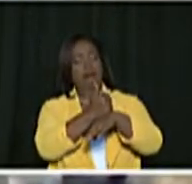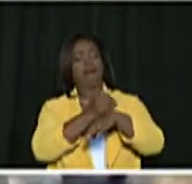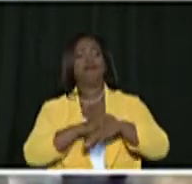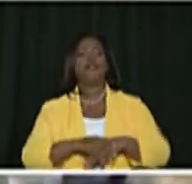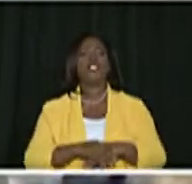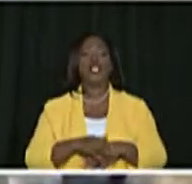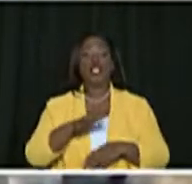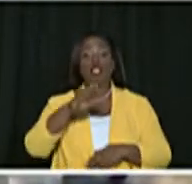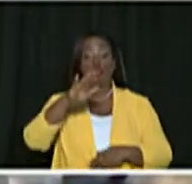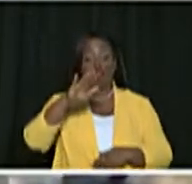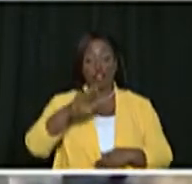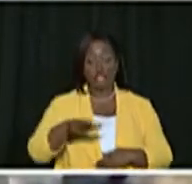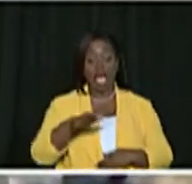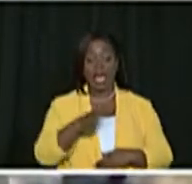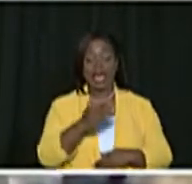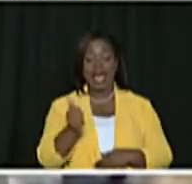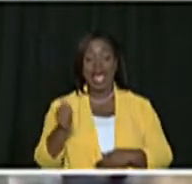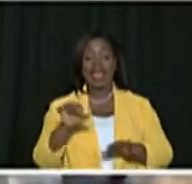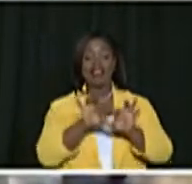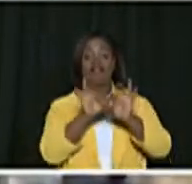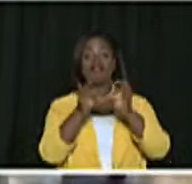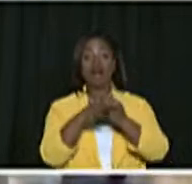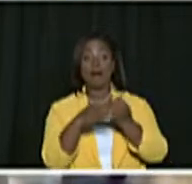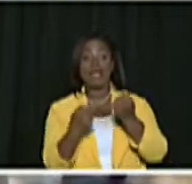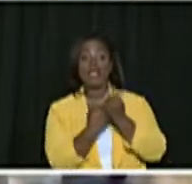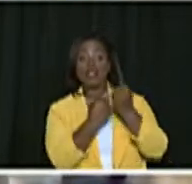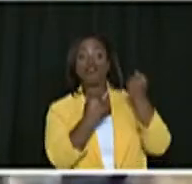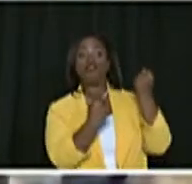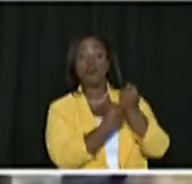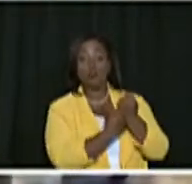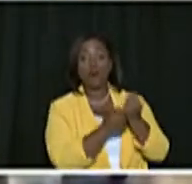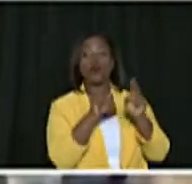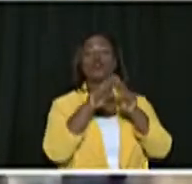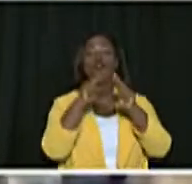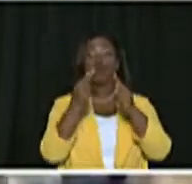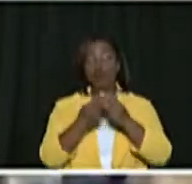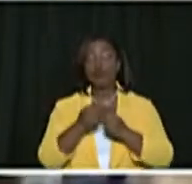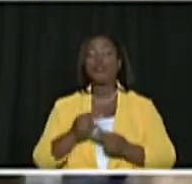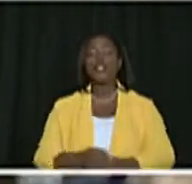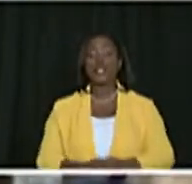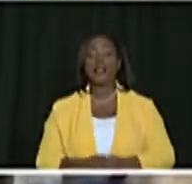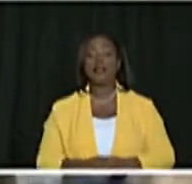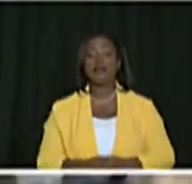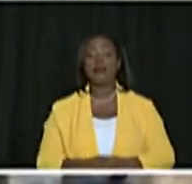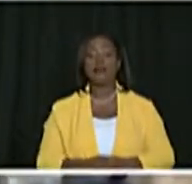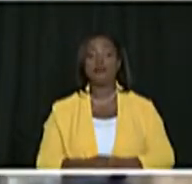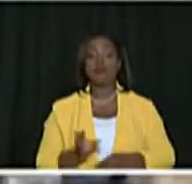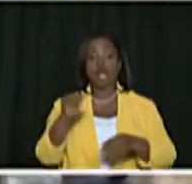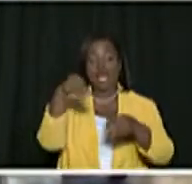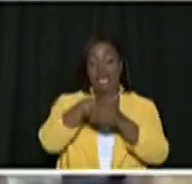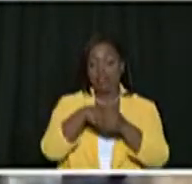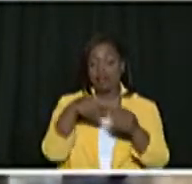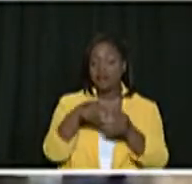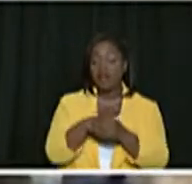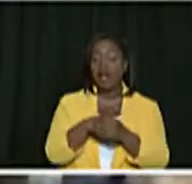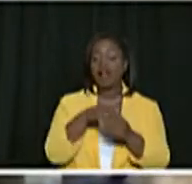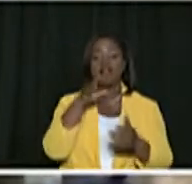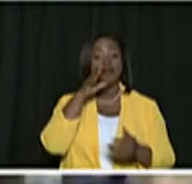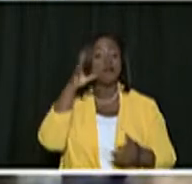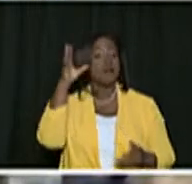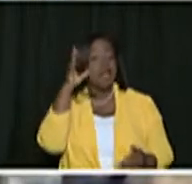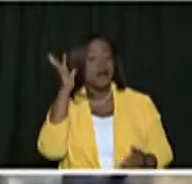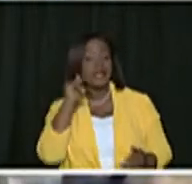Unit, where those children and their parents are normally engaged. We normally do